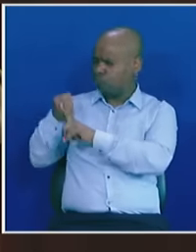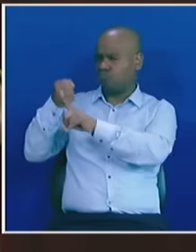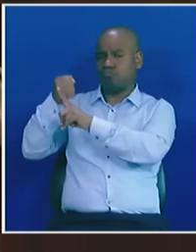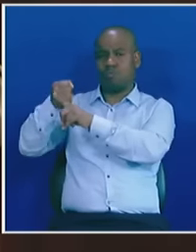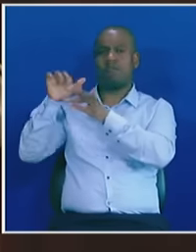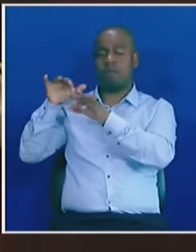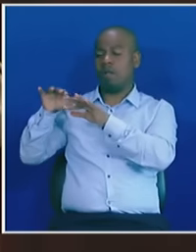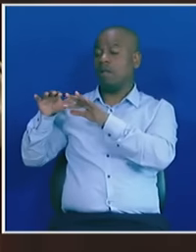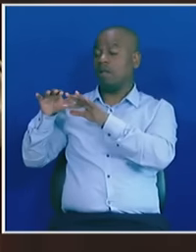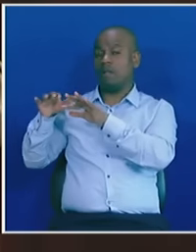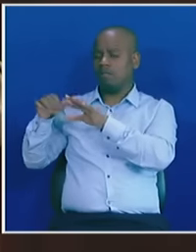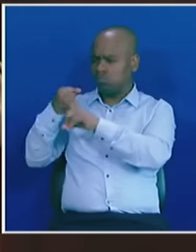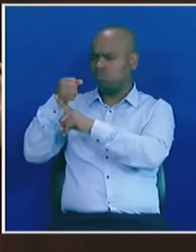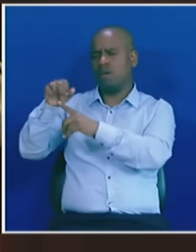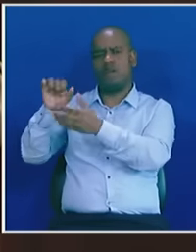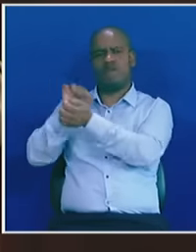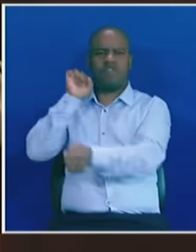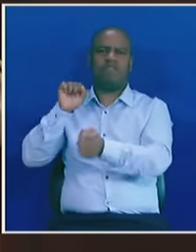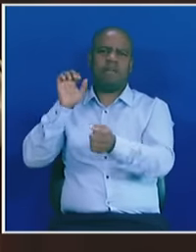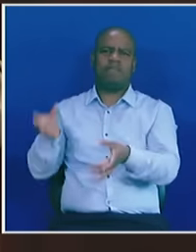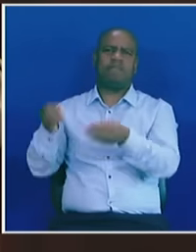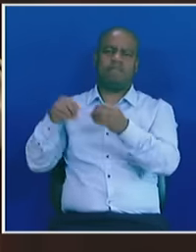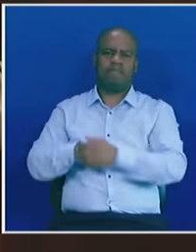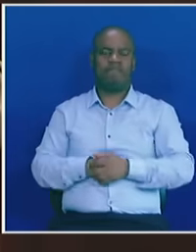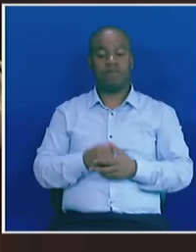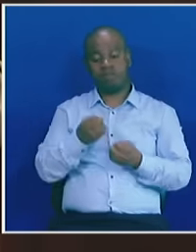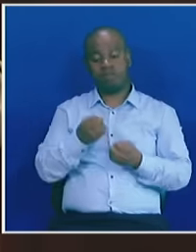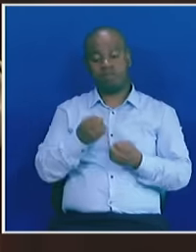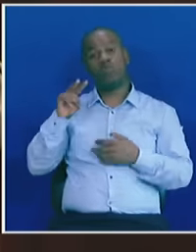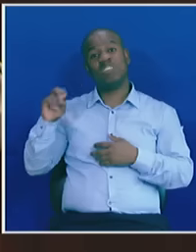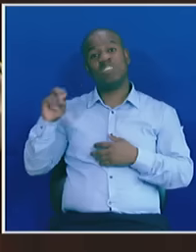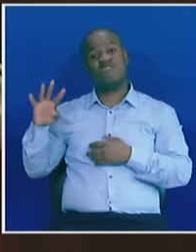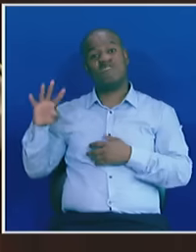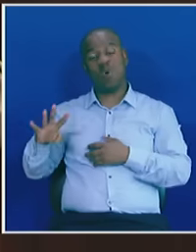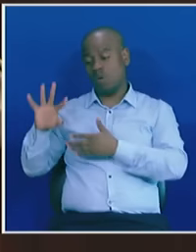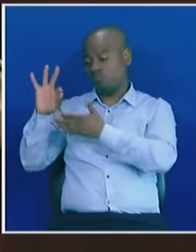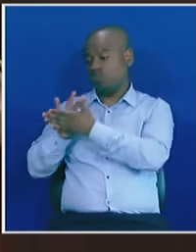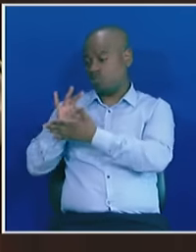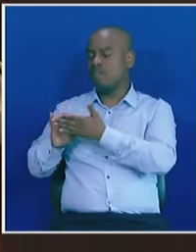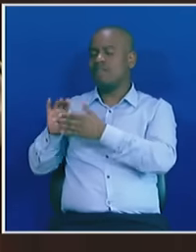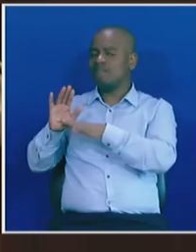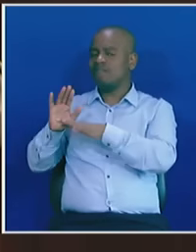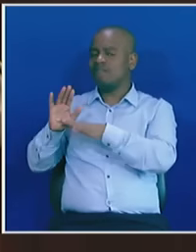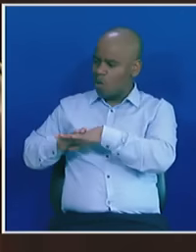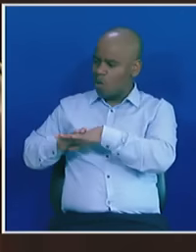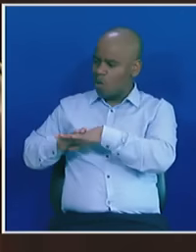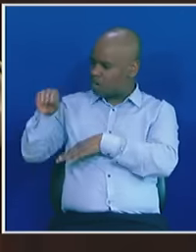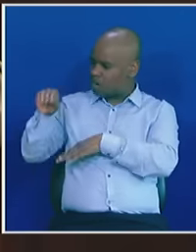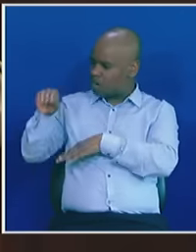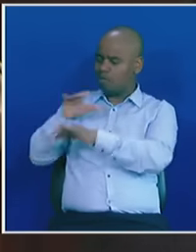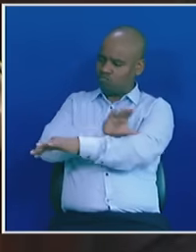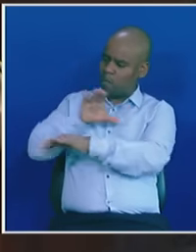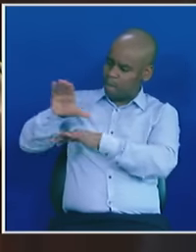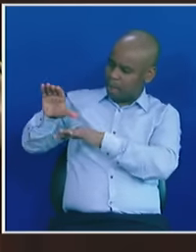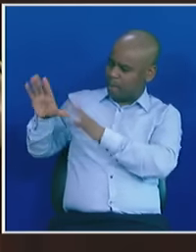During 2014 national elections, the majority of South Africans again gave the ANC a mandate to